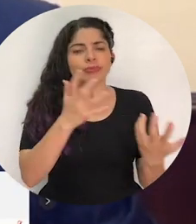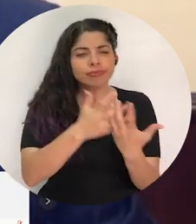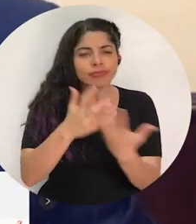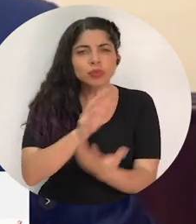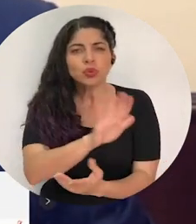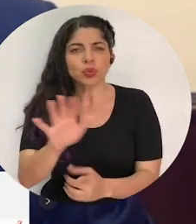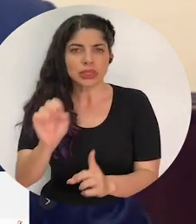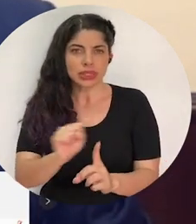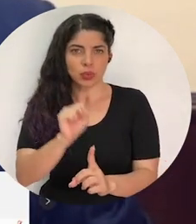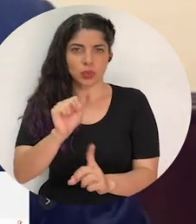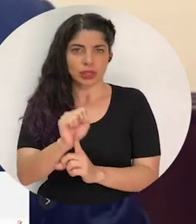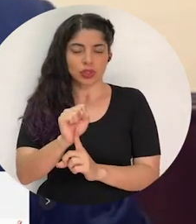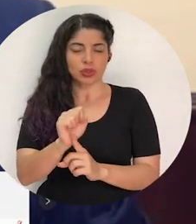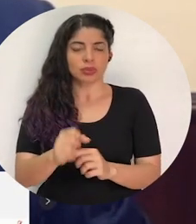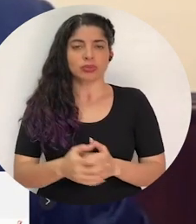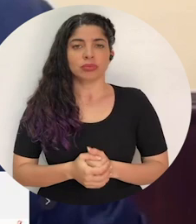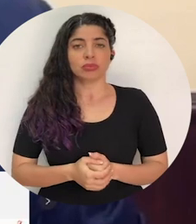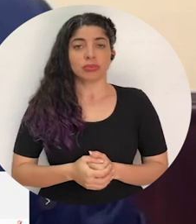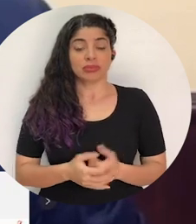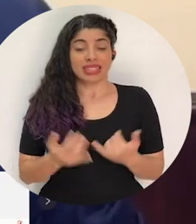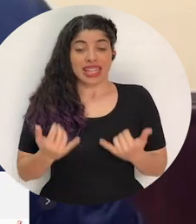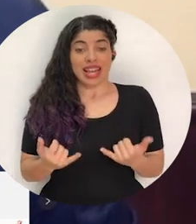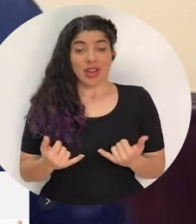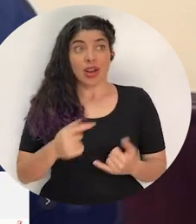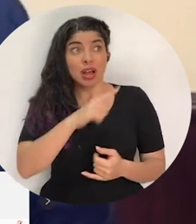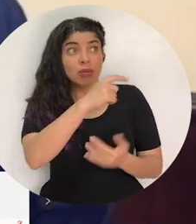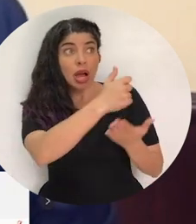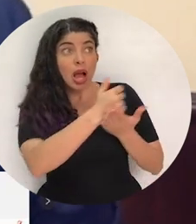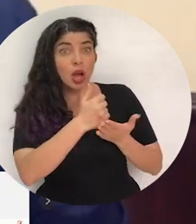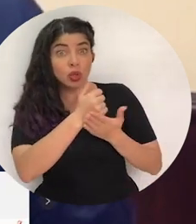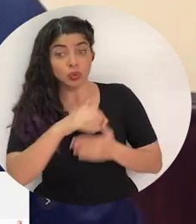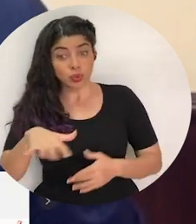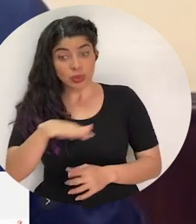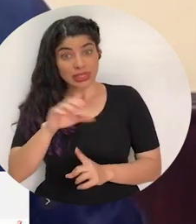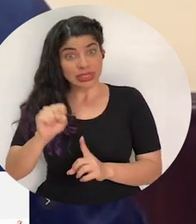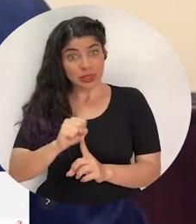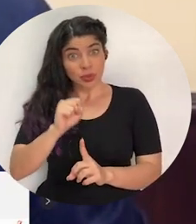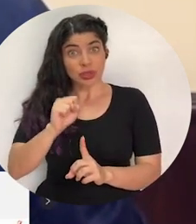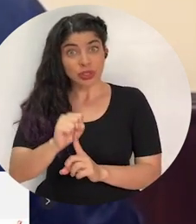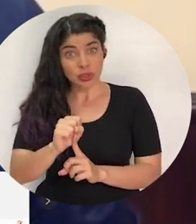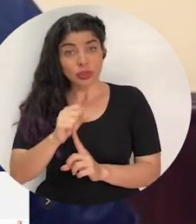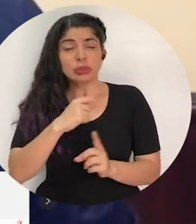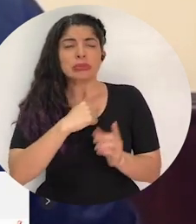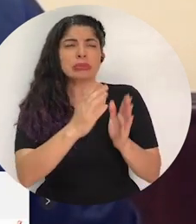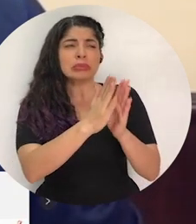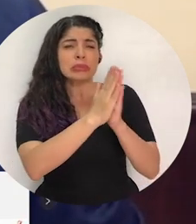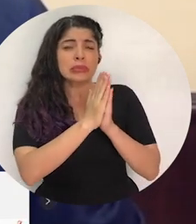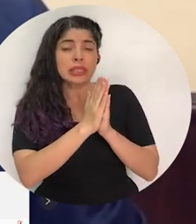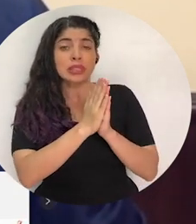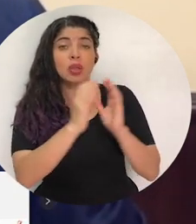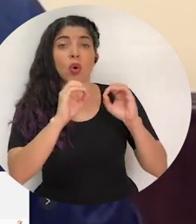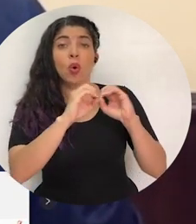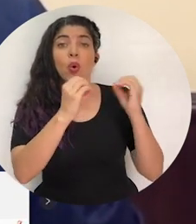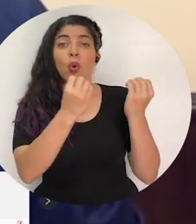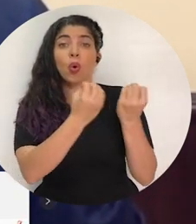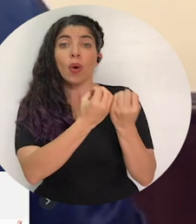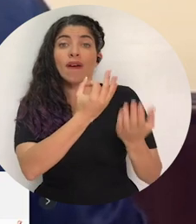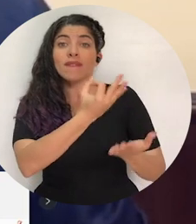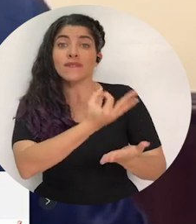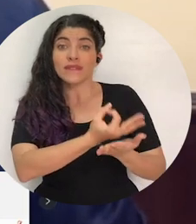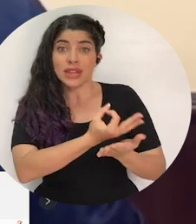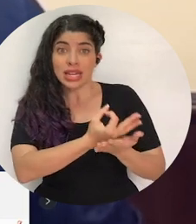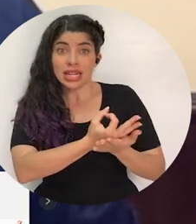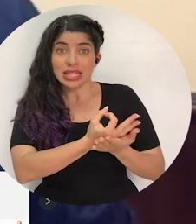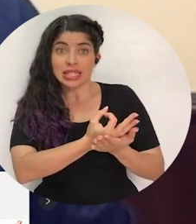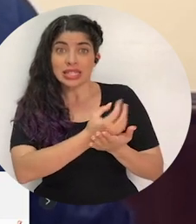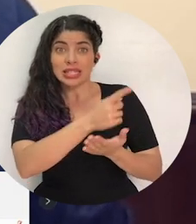As their contribution in these dire circumstances, we are requesting that financial